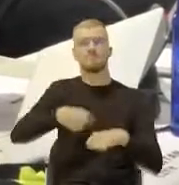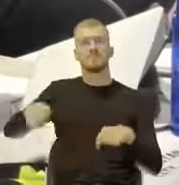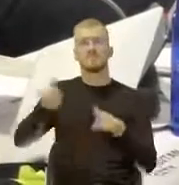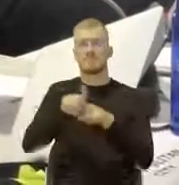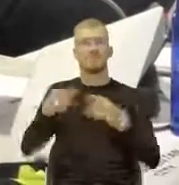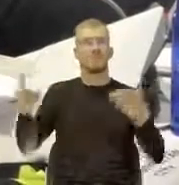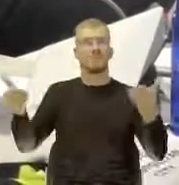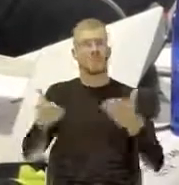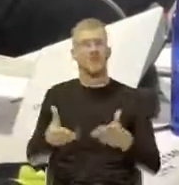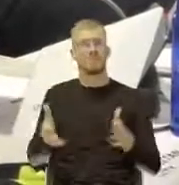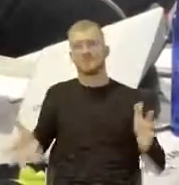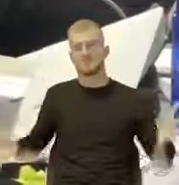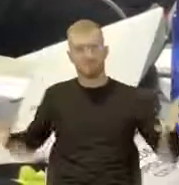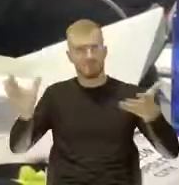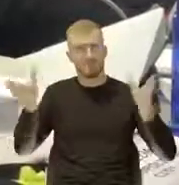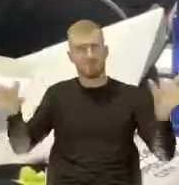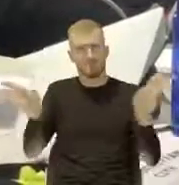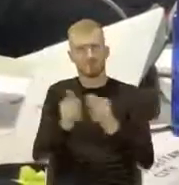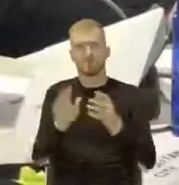heard.